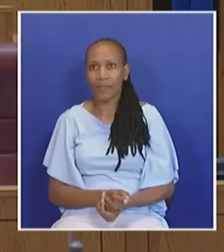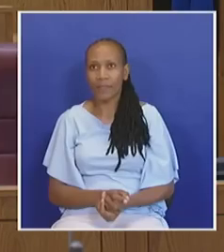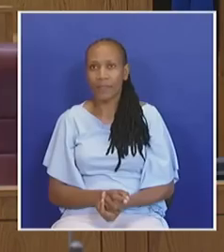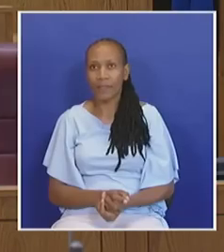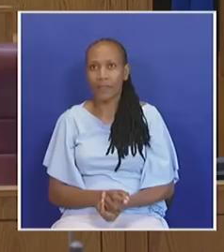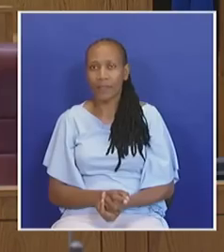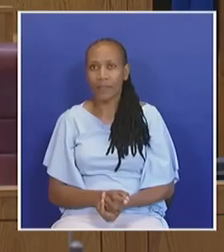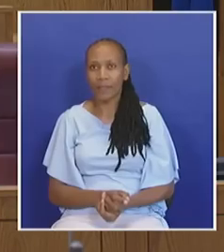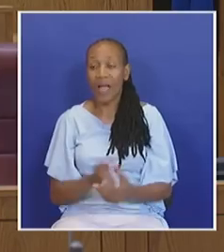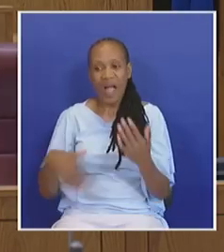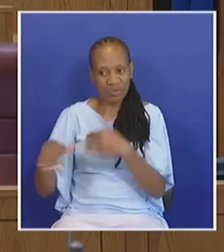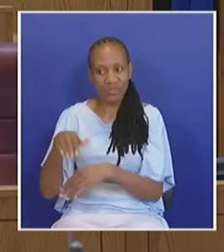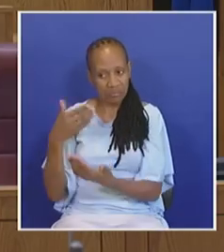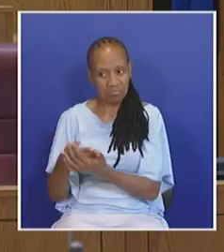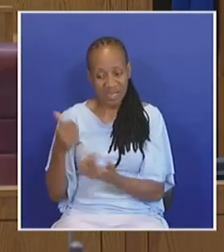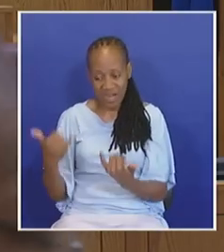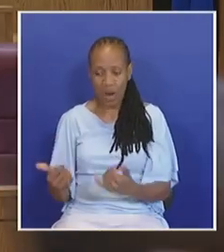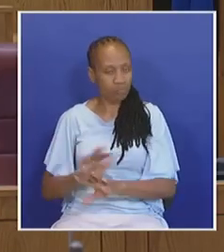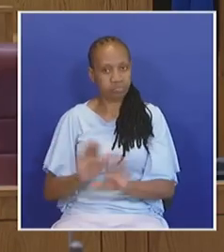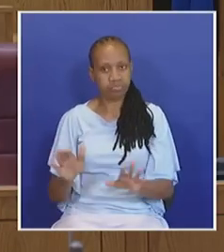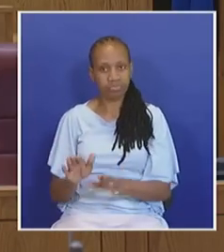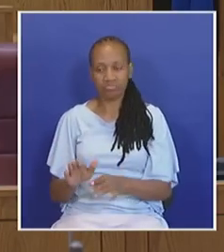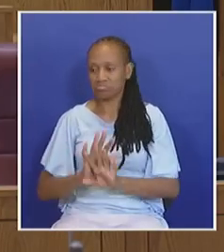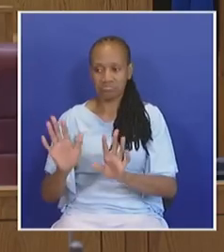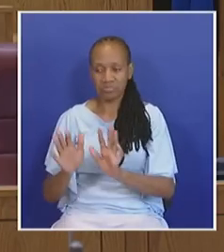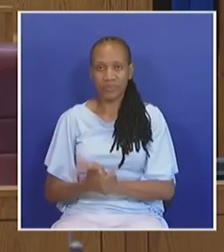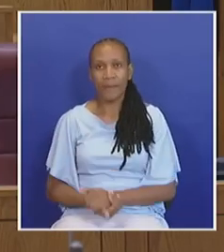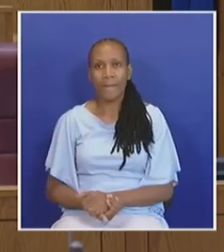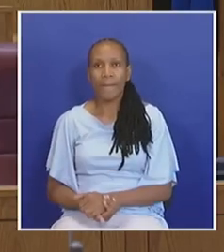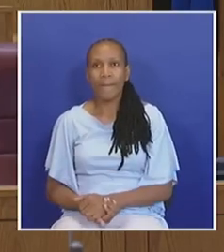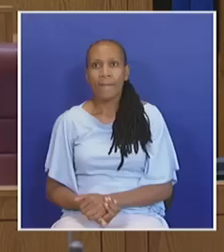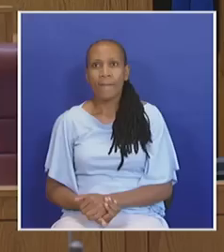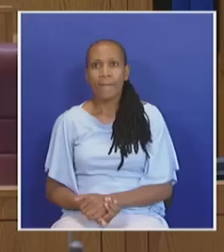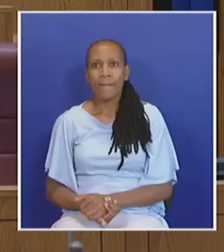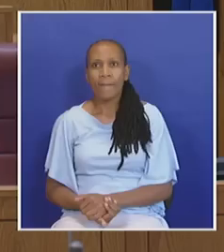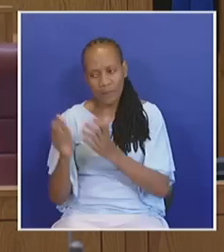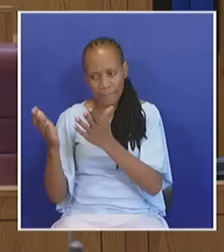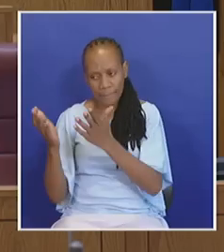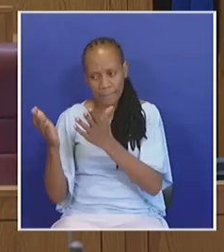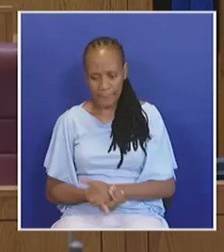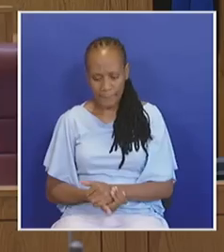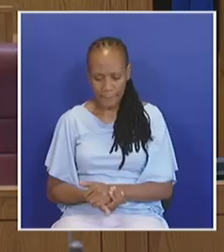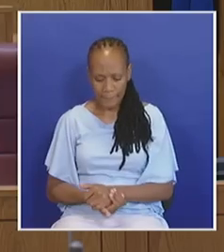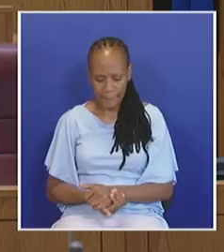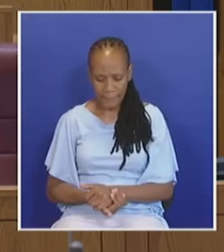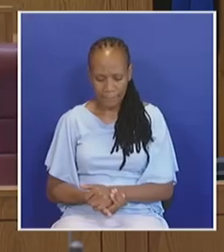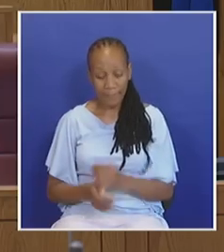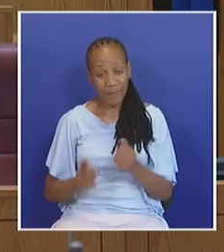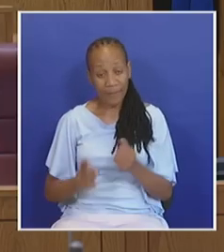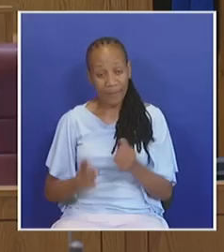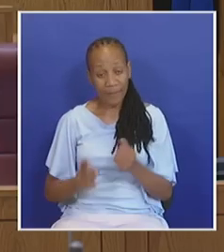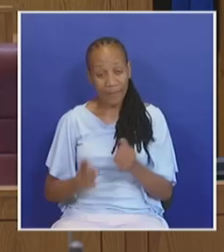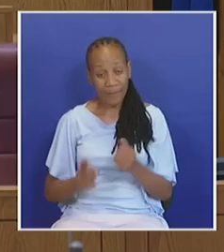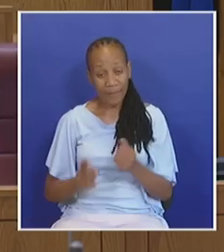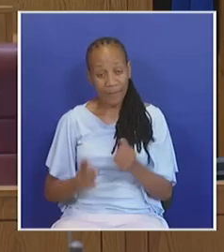Outside, Chair. She is not prepared, ma'am. Honorable Chair, in my conclusion, Honorable